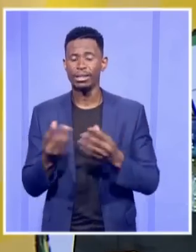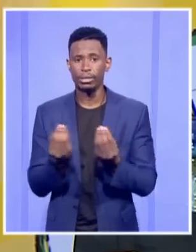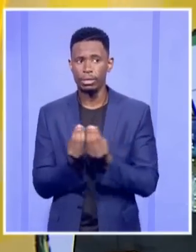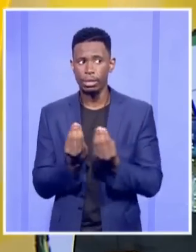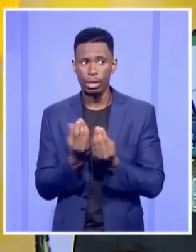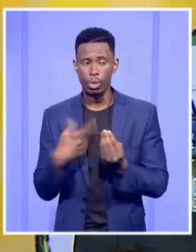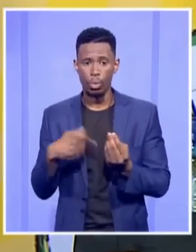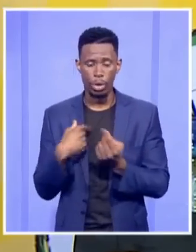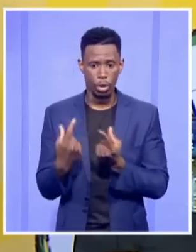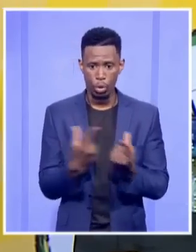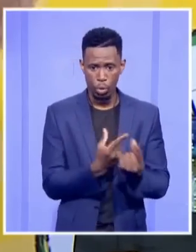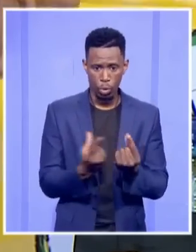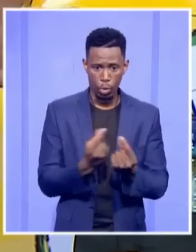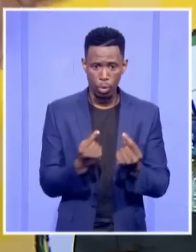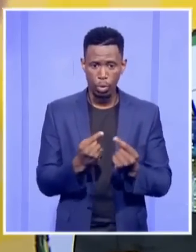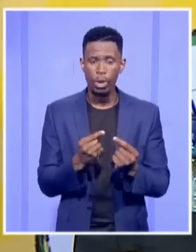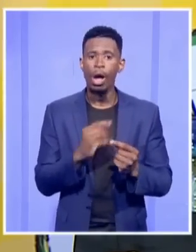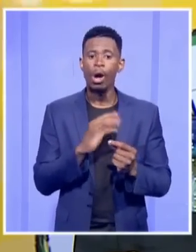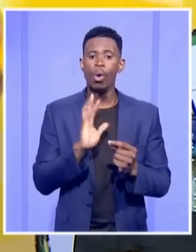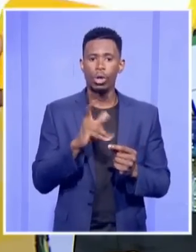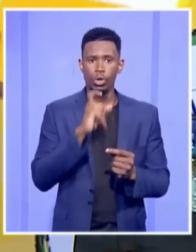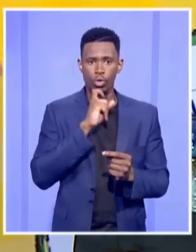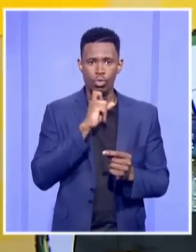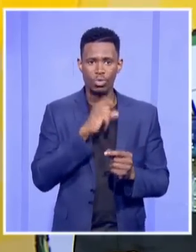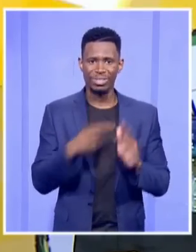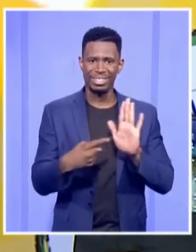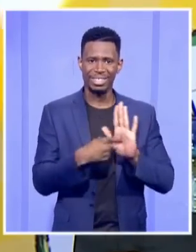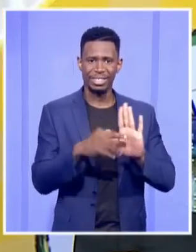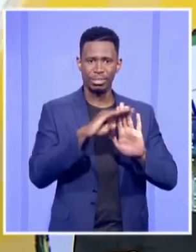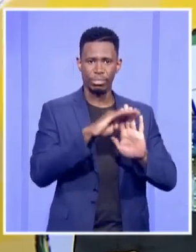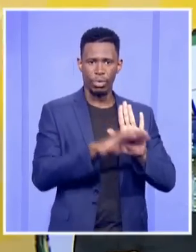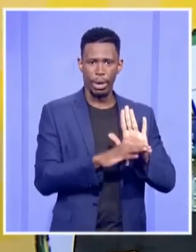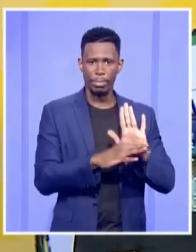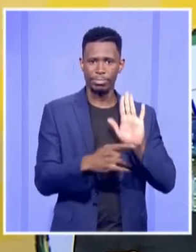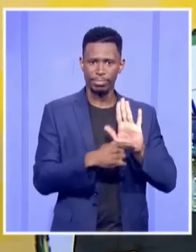doing here is going to be guided by this program.